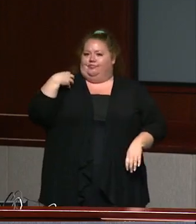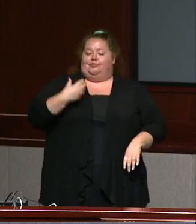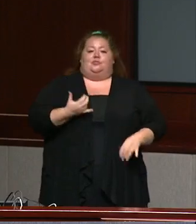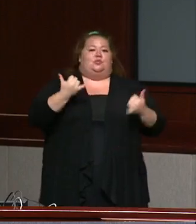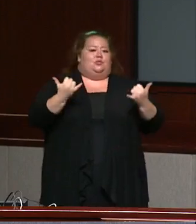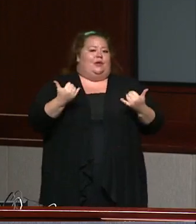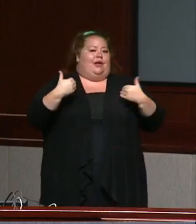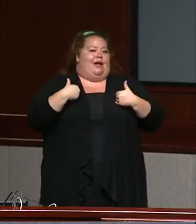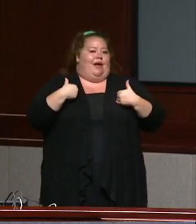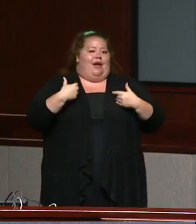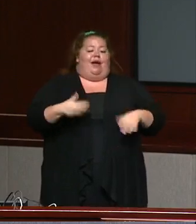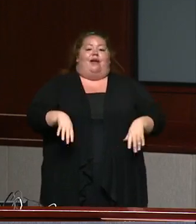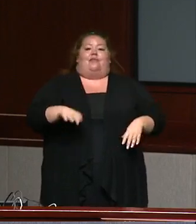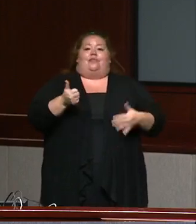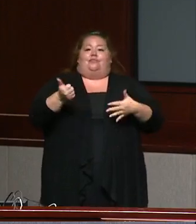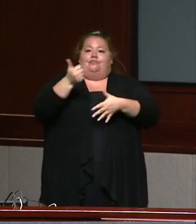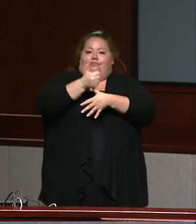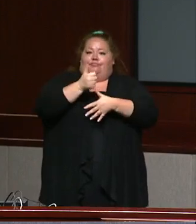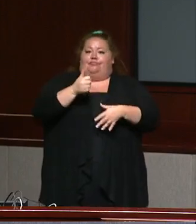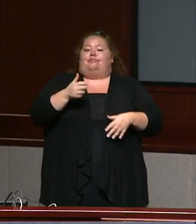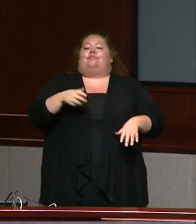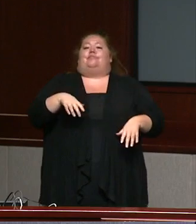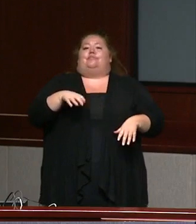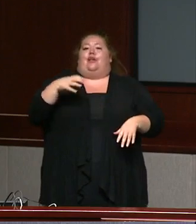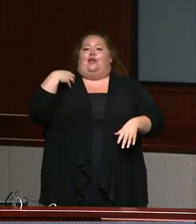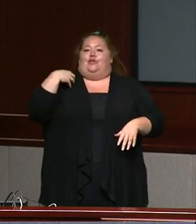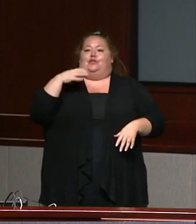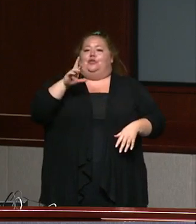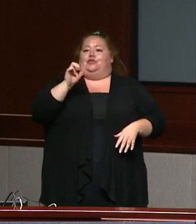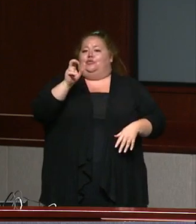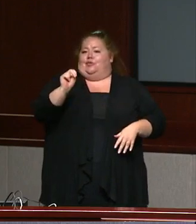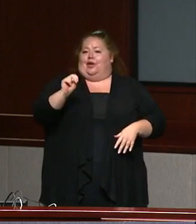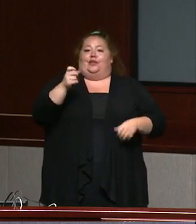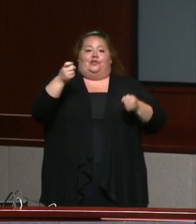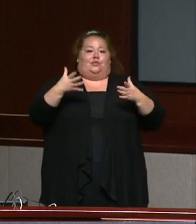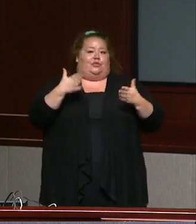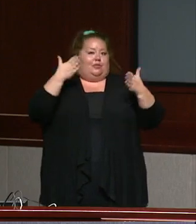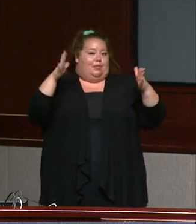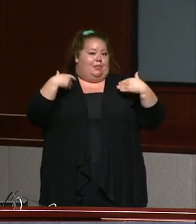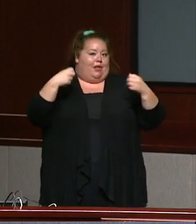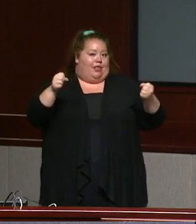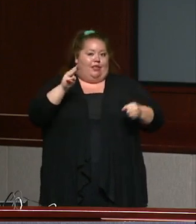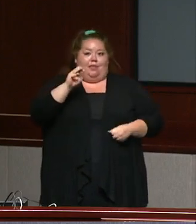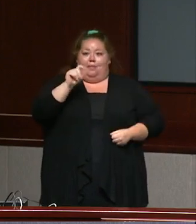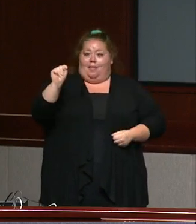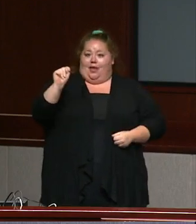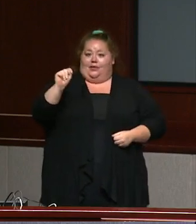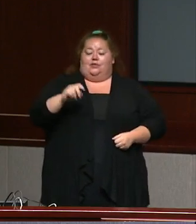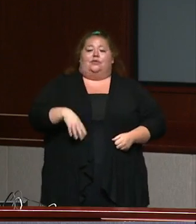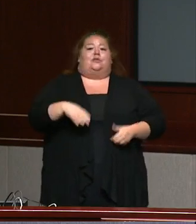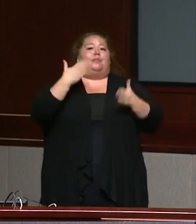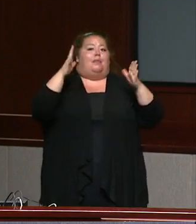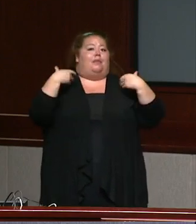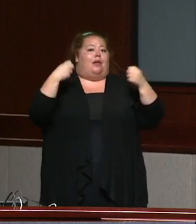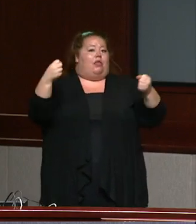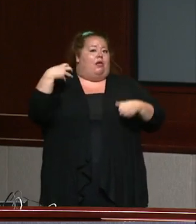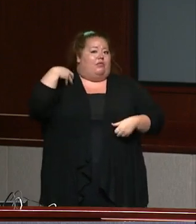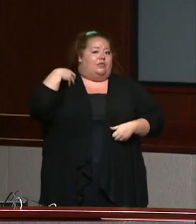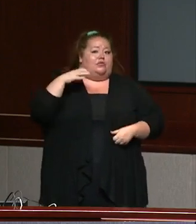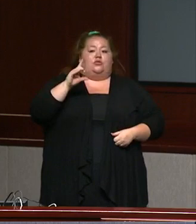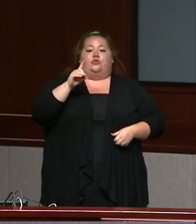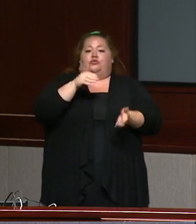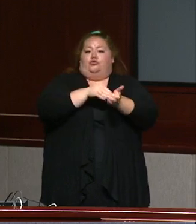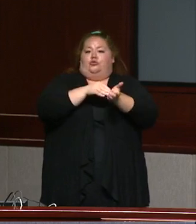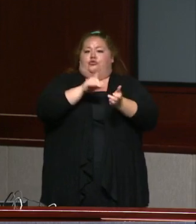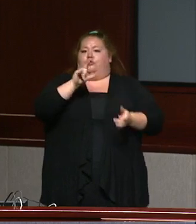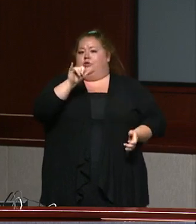Chief Administrative Officer, Ryan Alsop, our Director of Public Health, Matt Constantine, our Public Health Officer, Dr. Chris Lyon, and our